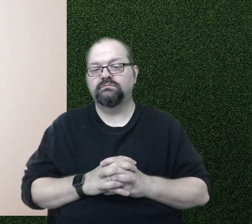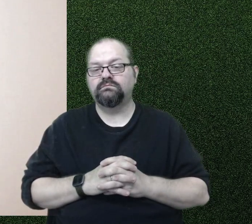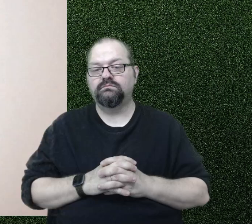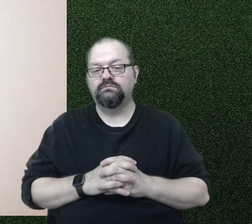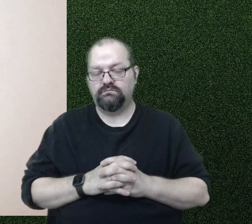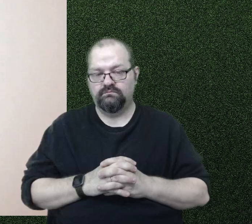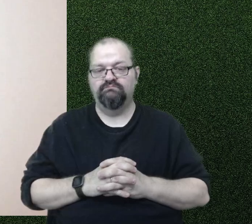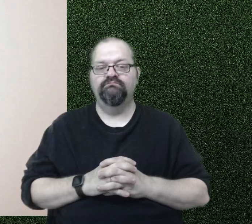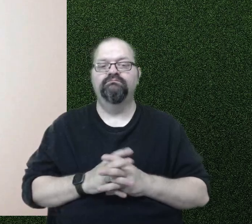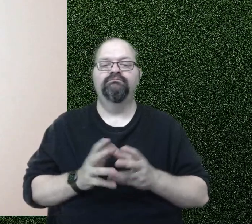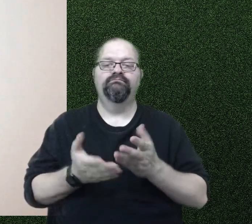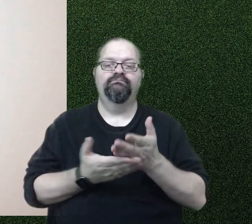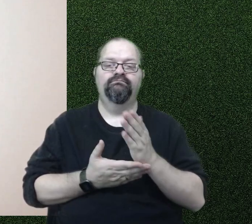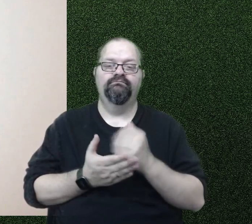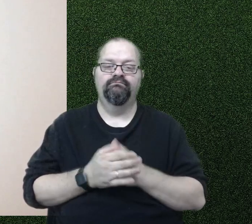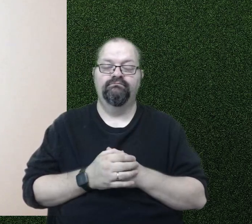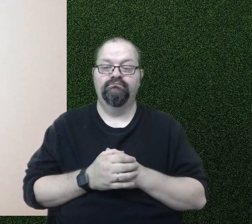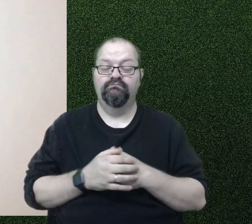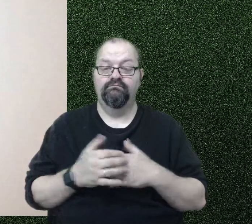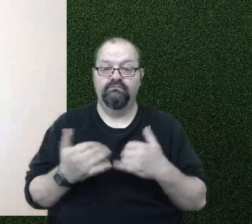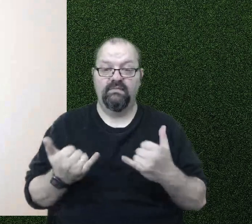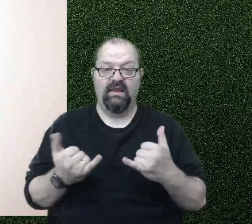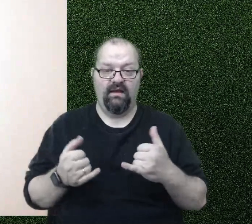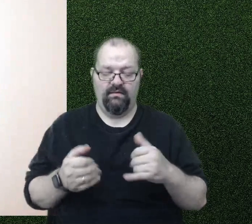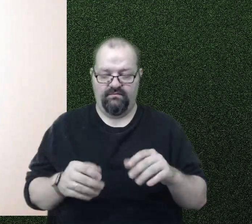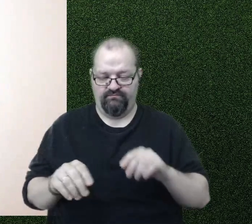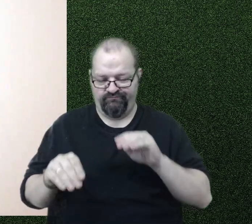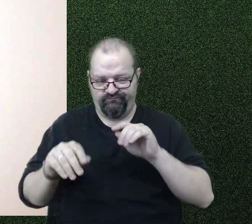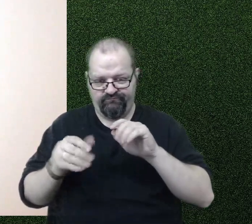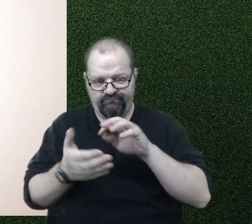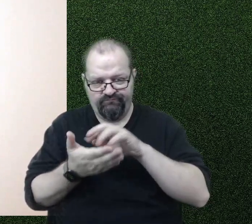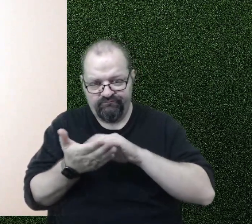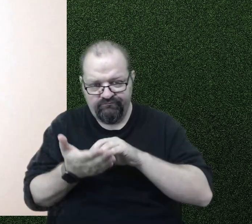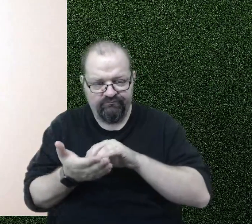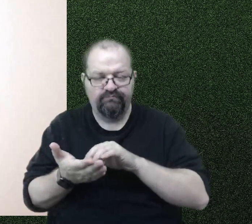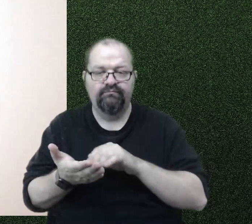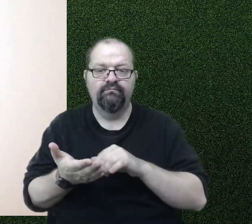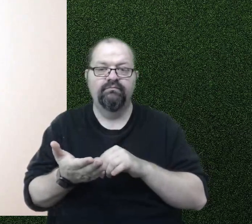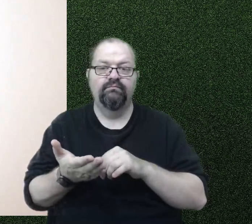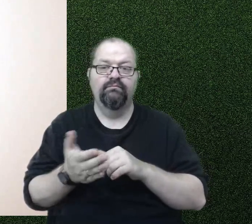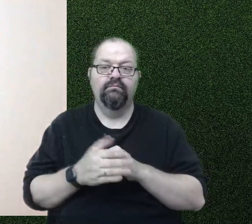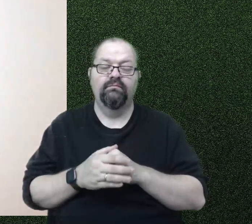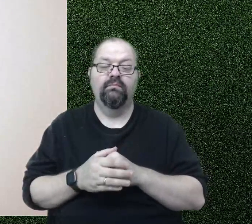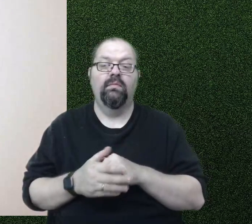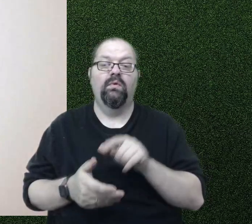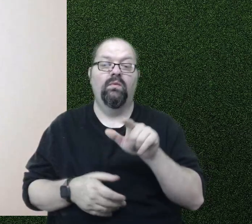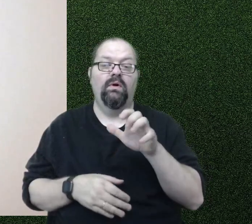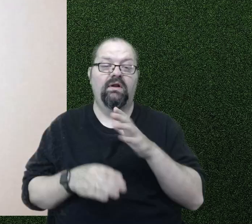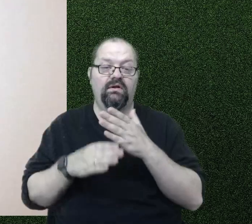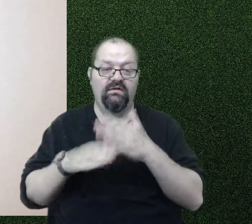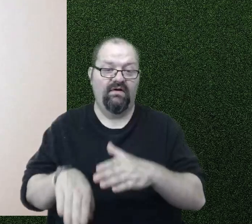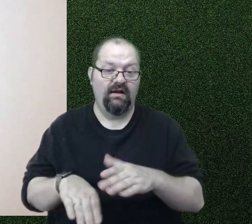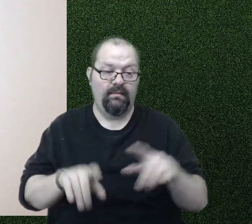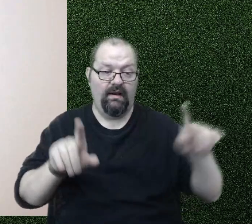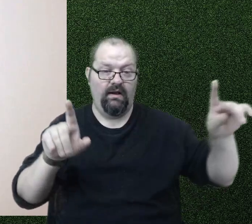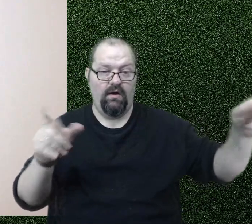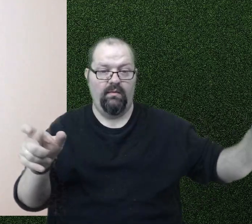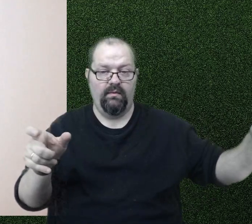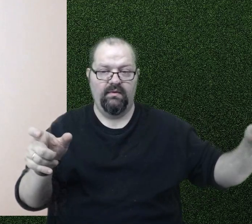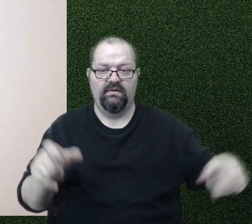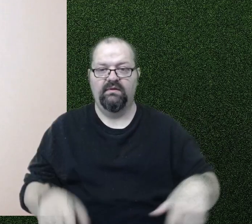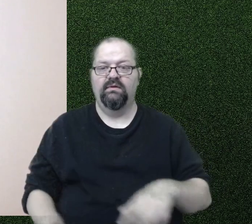All right, guys. So I'm putting in my calculator, 100 divided by open parentheses, cosine